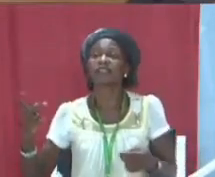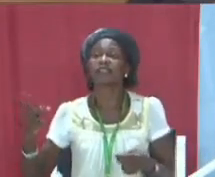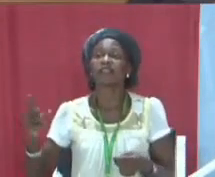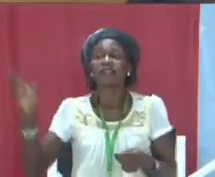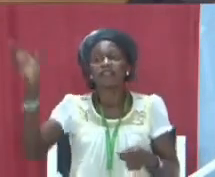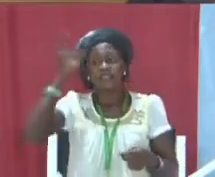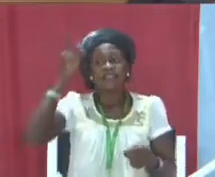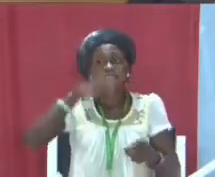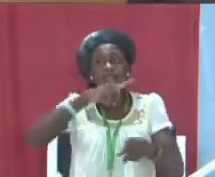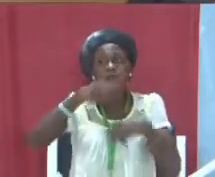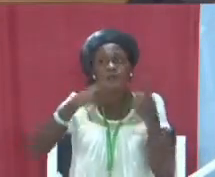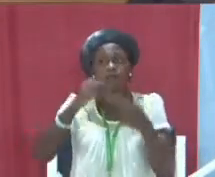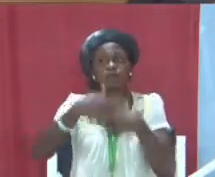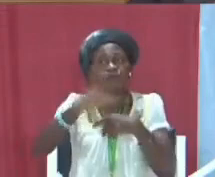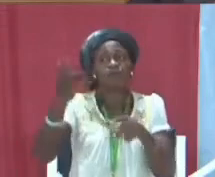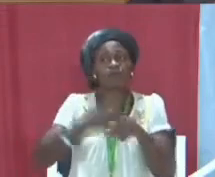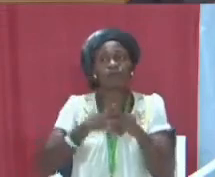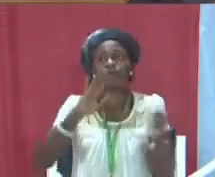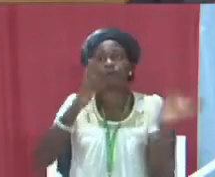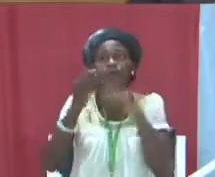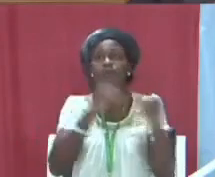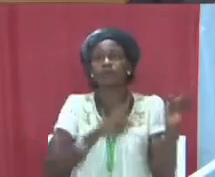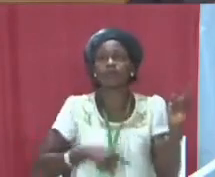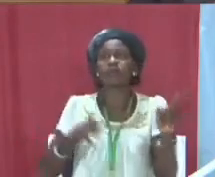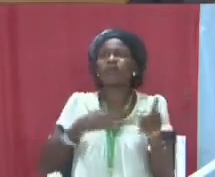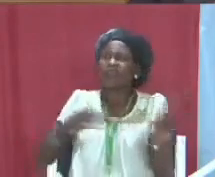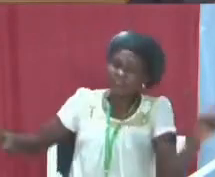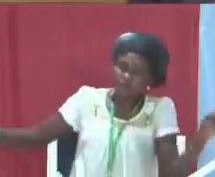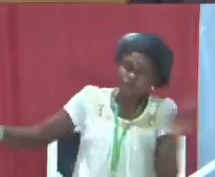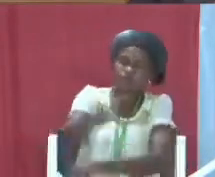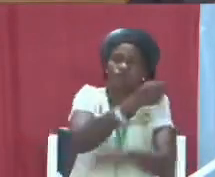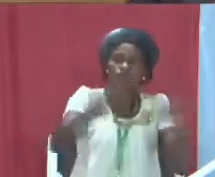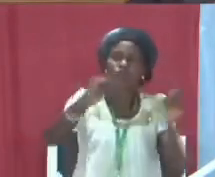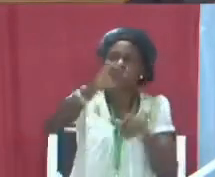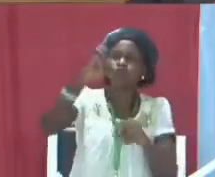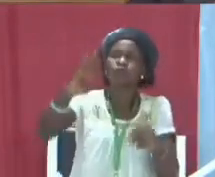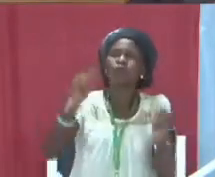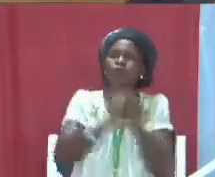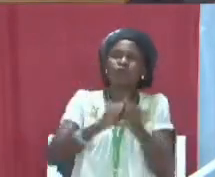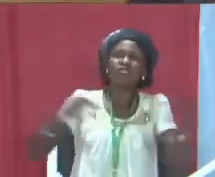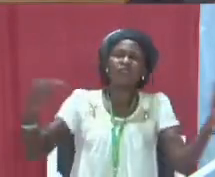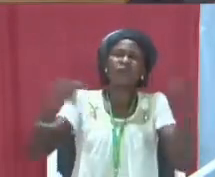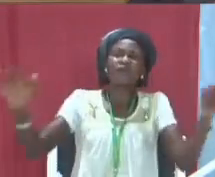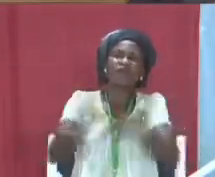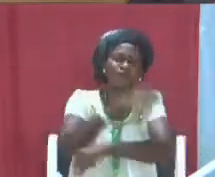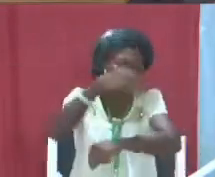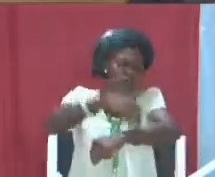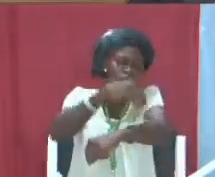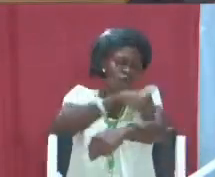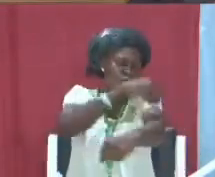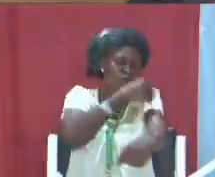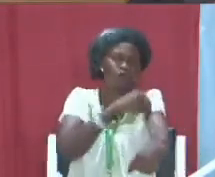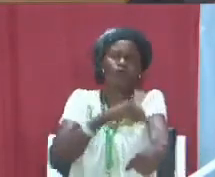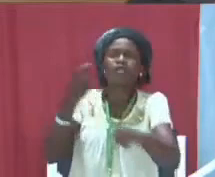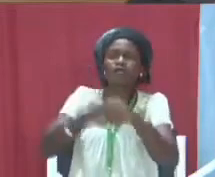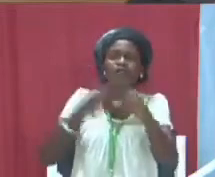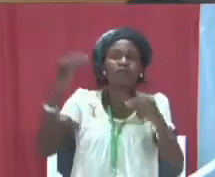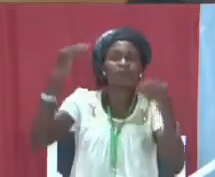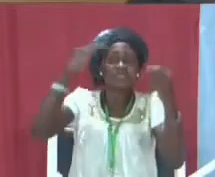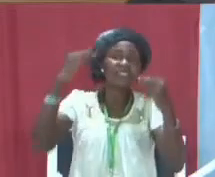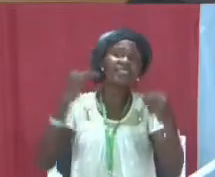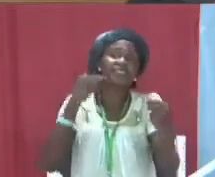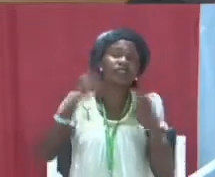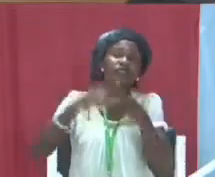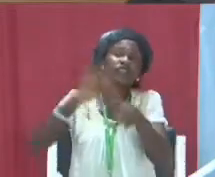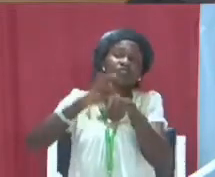Satan went down from the presence of the Lord and struck Job with painful boils from his head to his